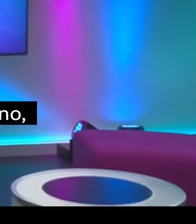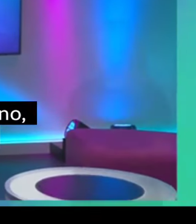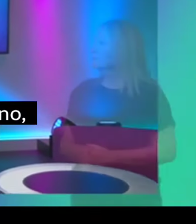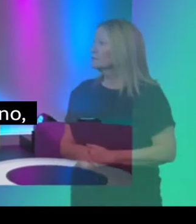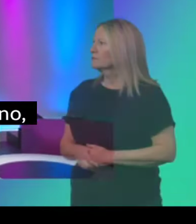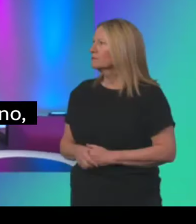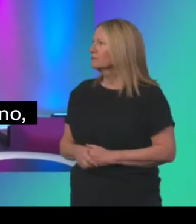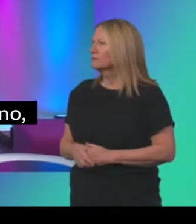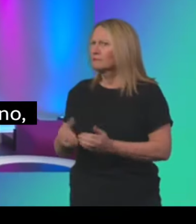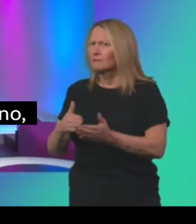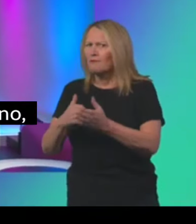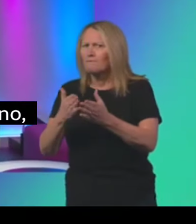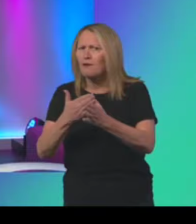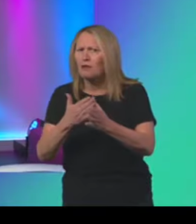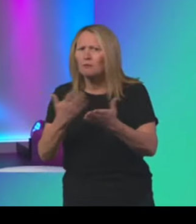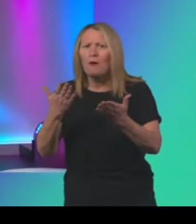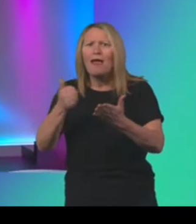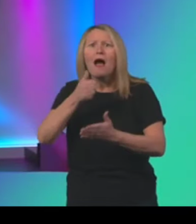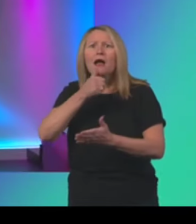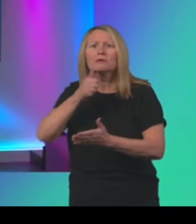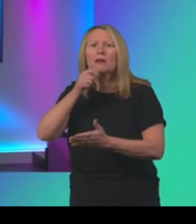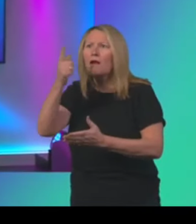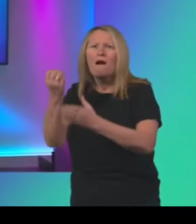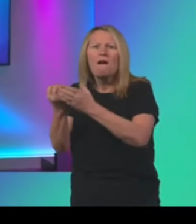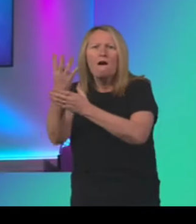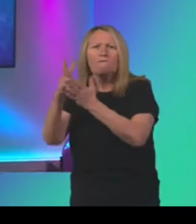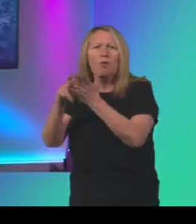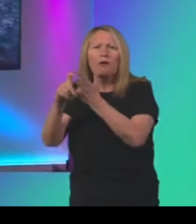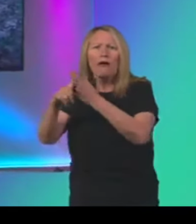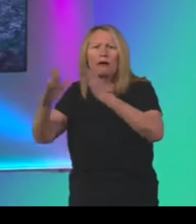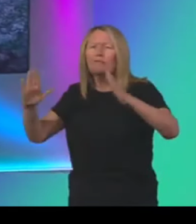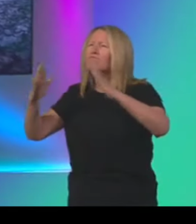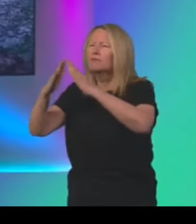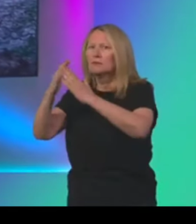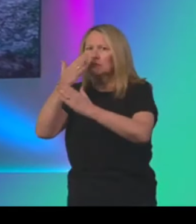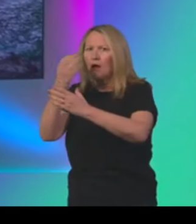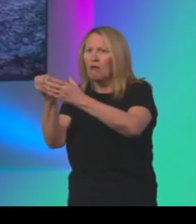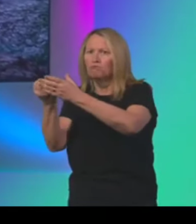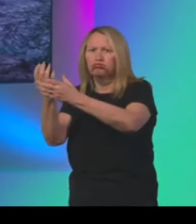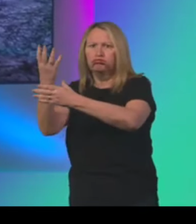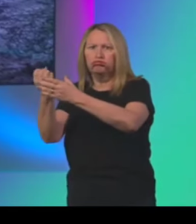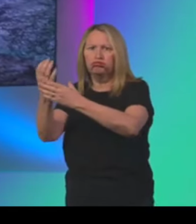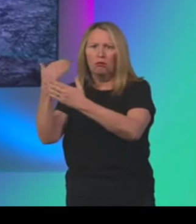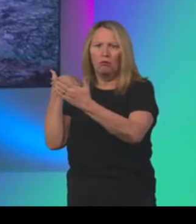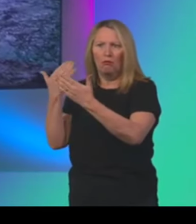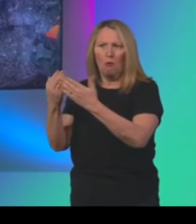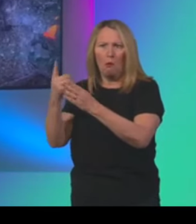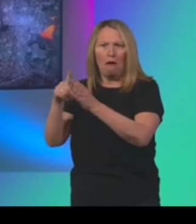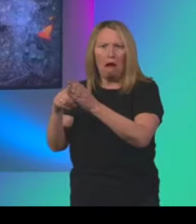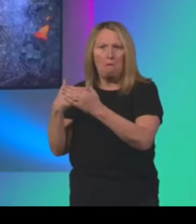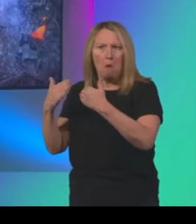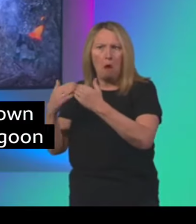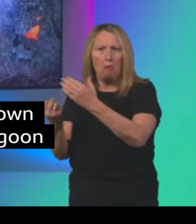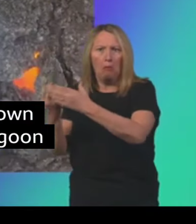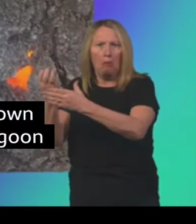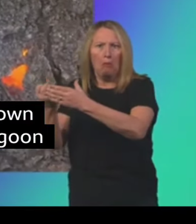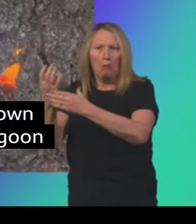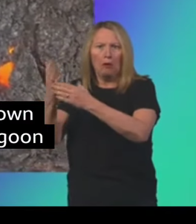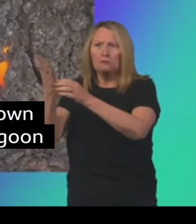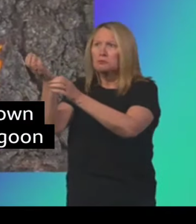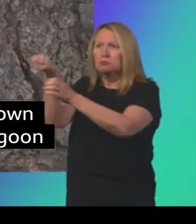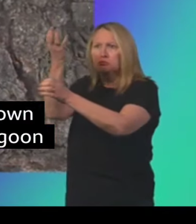But first this morning we are heading to Iceland, where a volcano, which has been erupting for more than a year, has begun spewing out lava and smoke